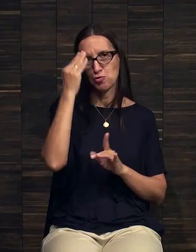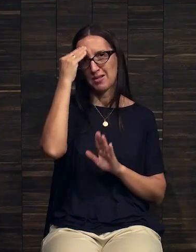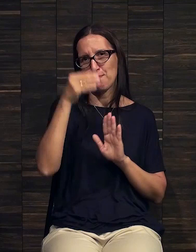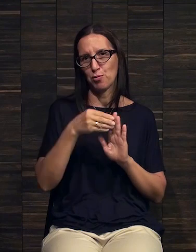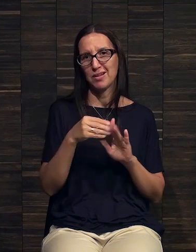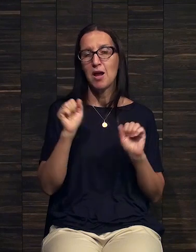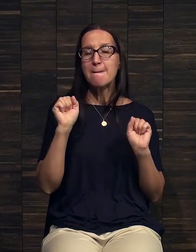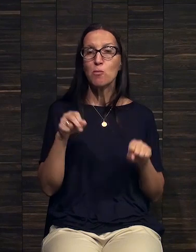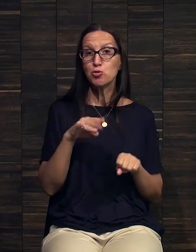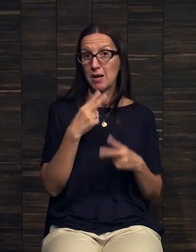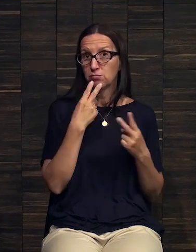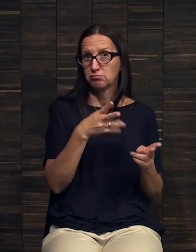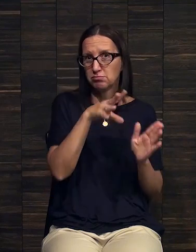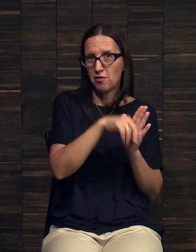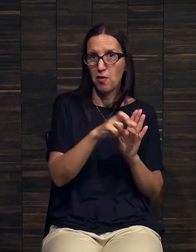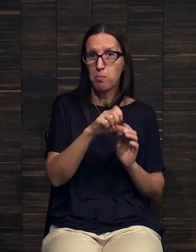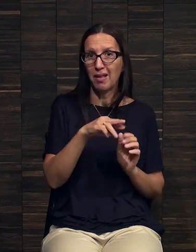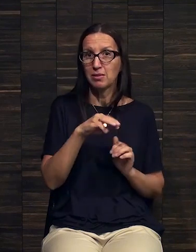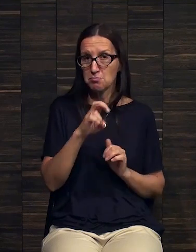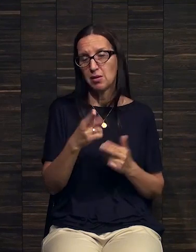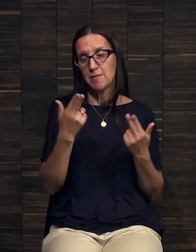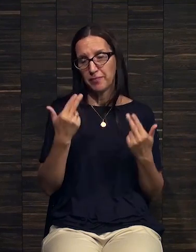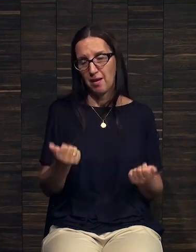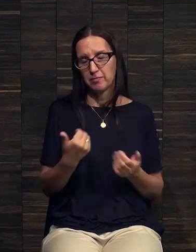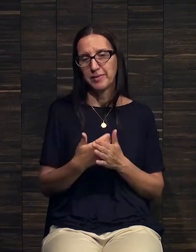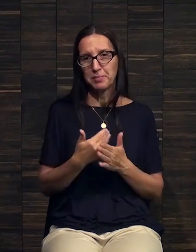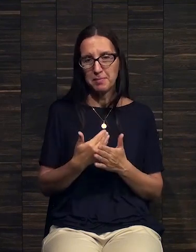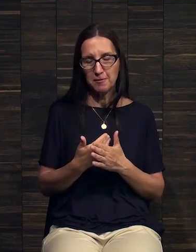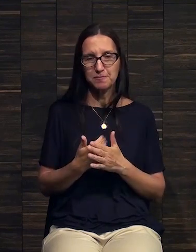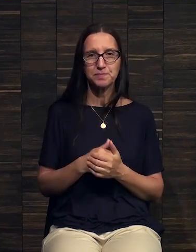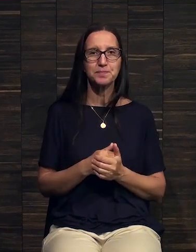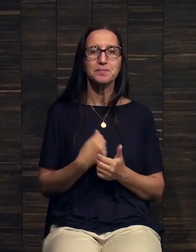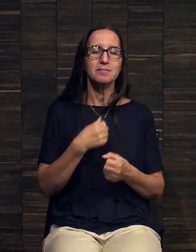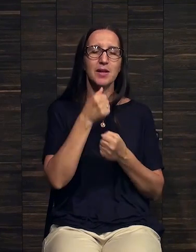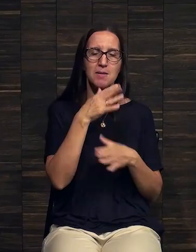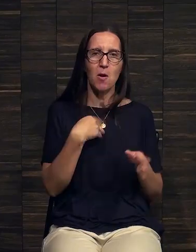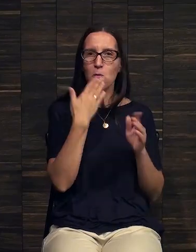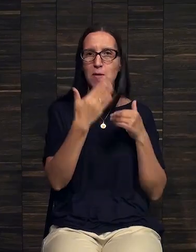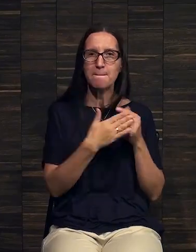homoerotic context. Can you see it in Batman?